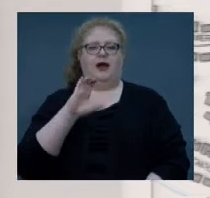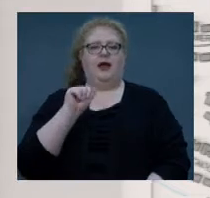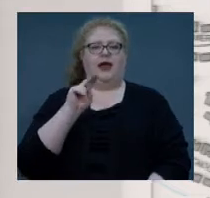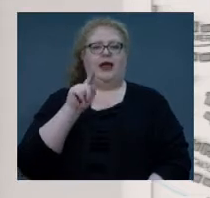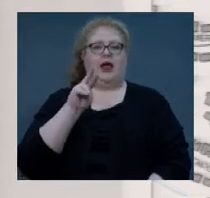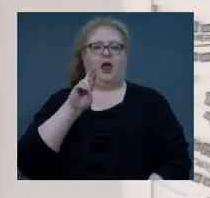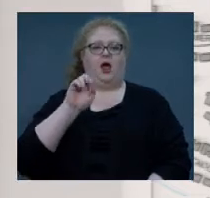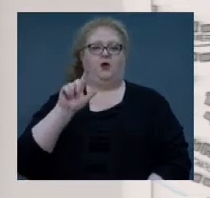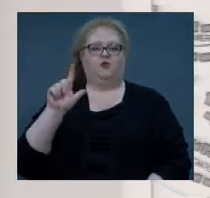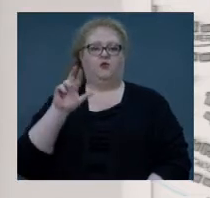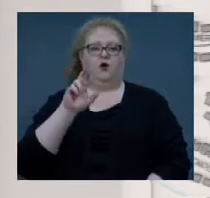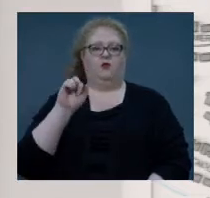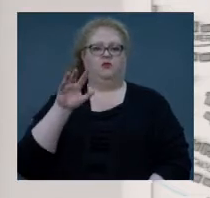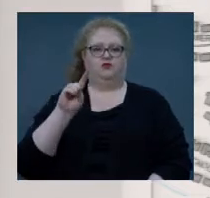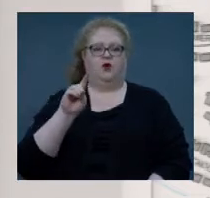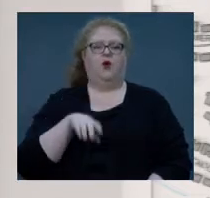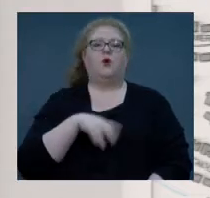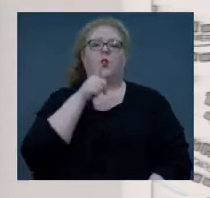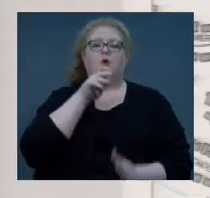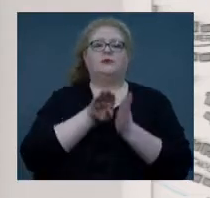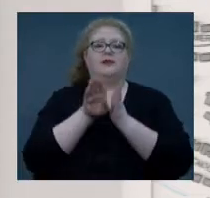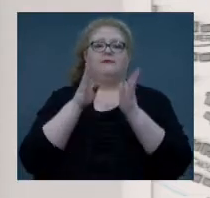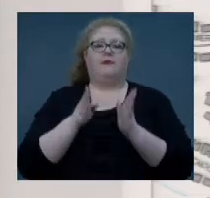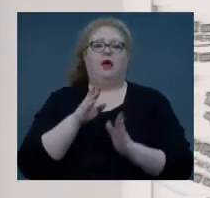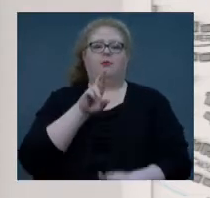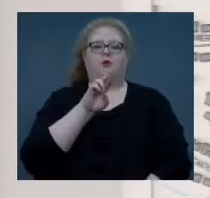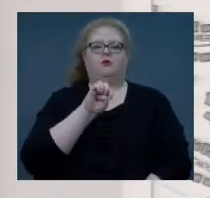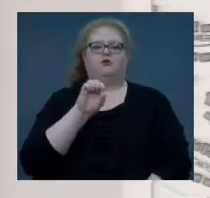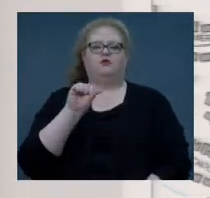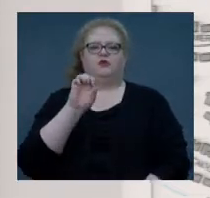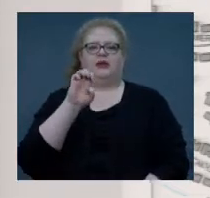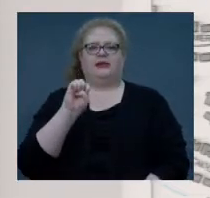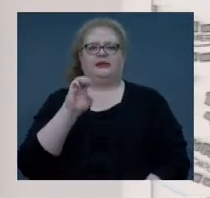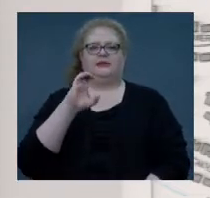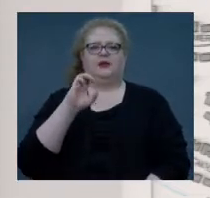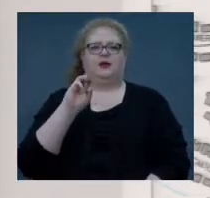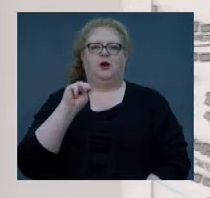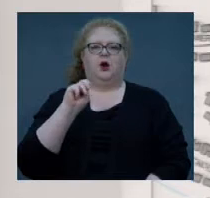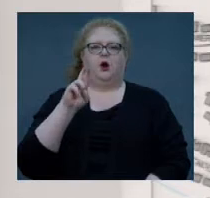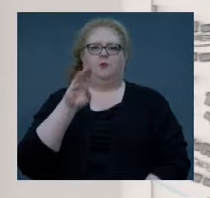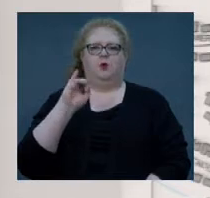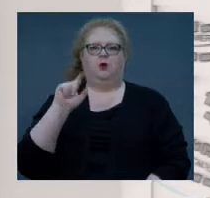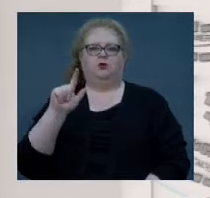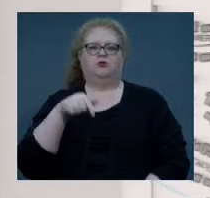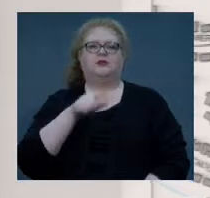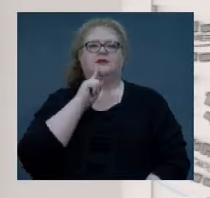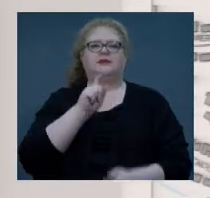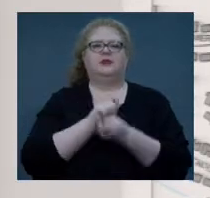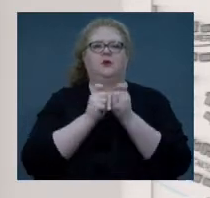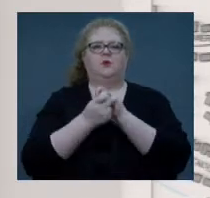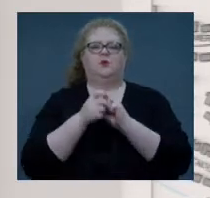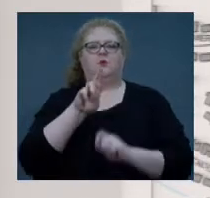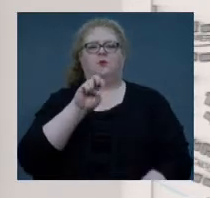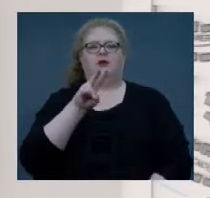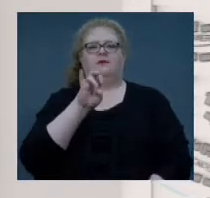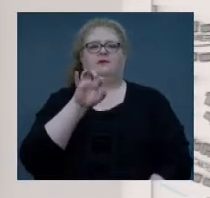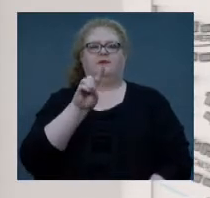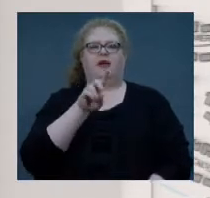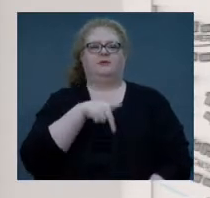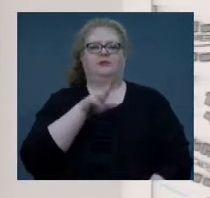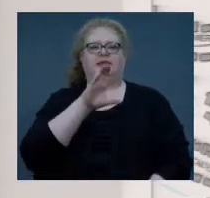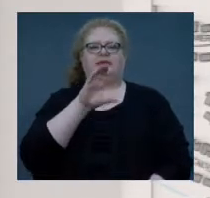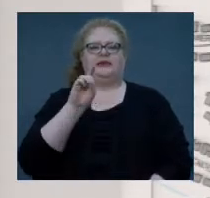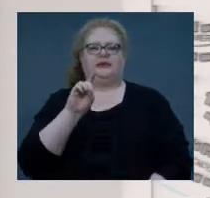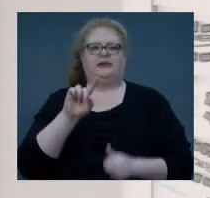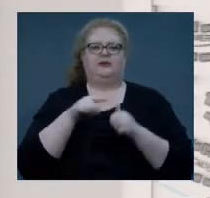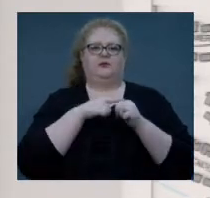The developer is Reese Commercial. This property is a revised PCD. This initial PCD was,